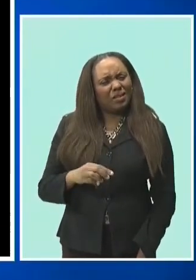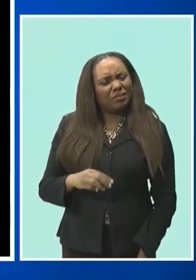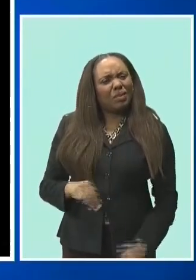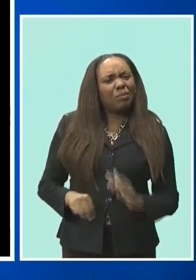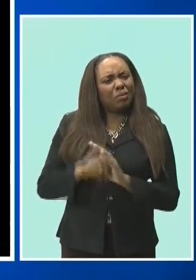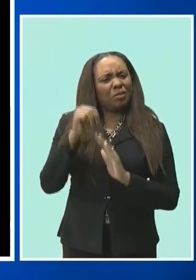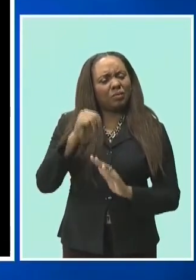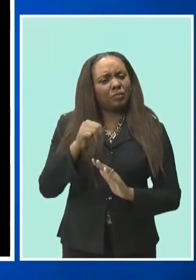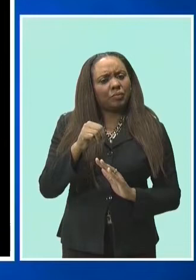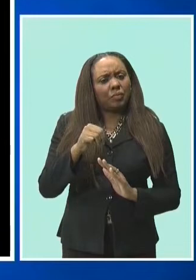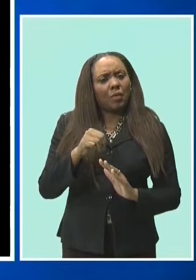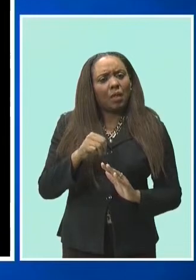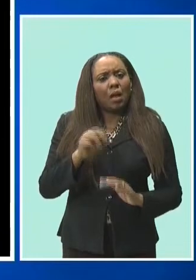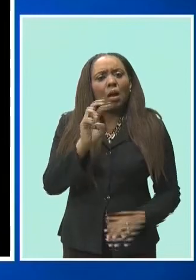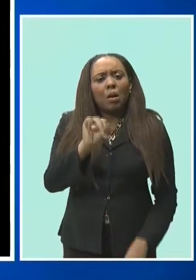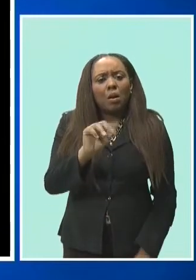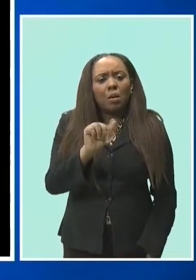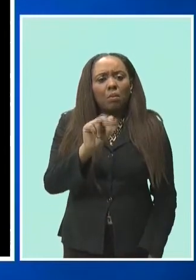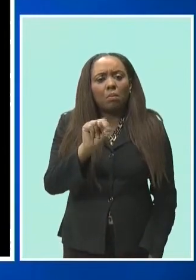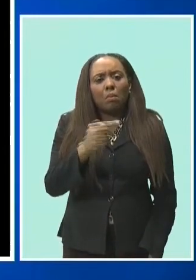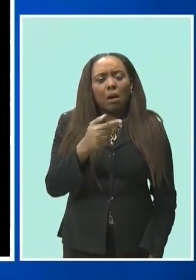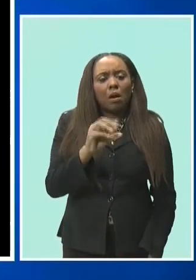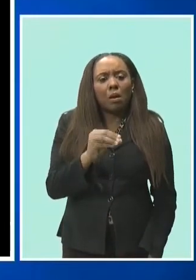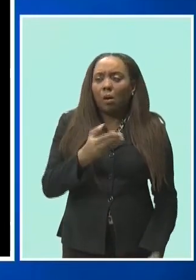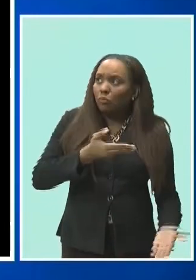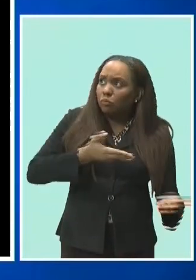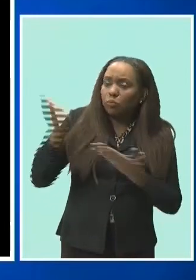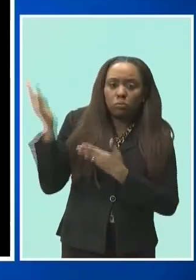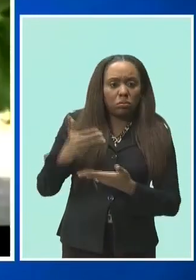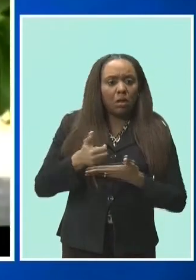product that will help everybody,